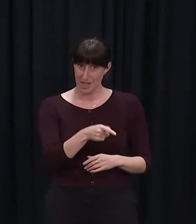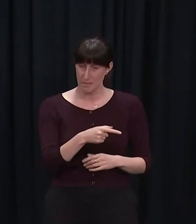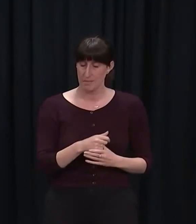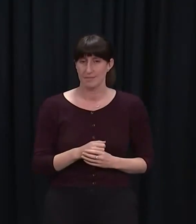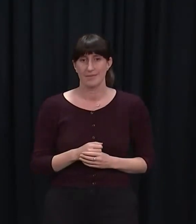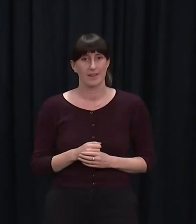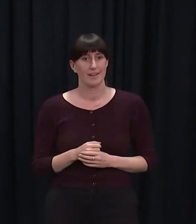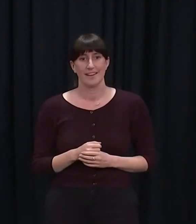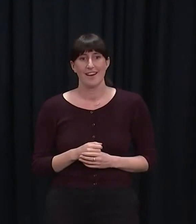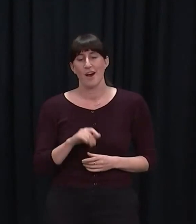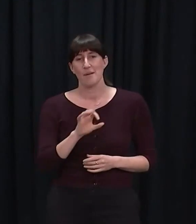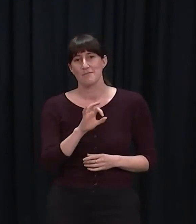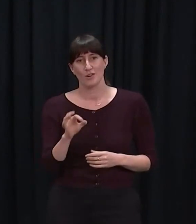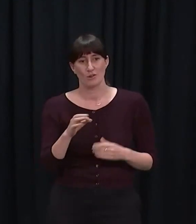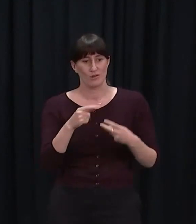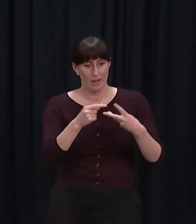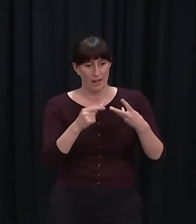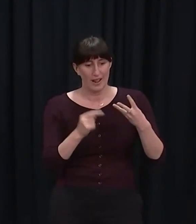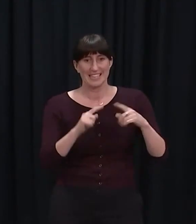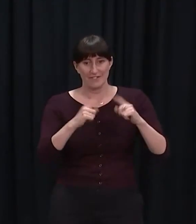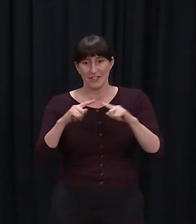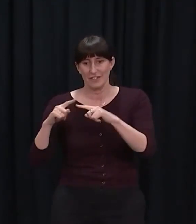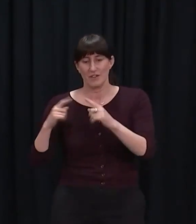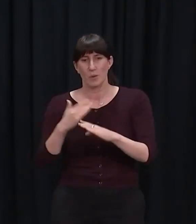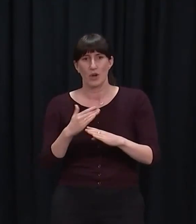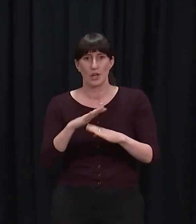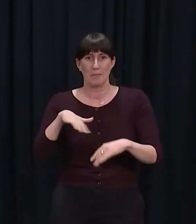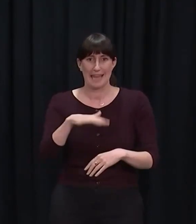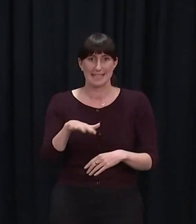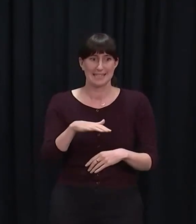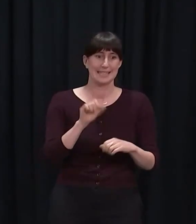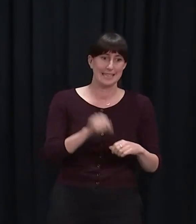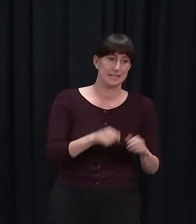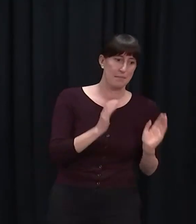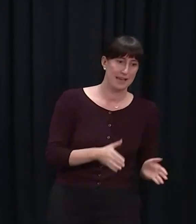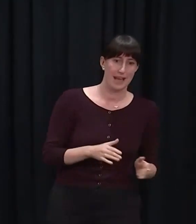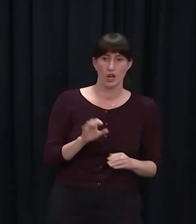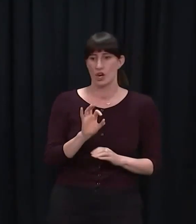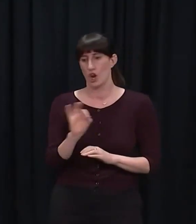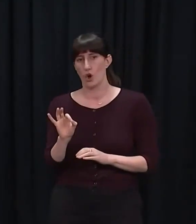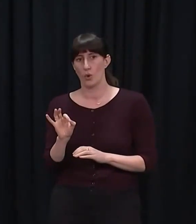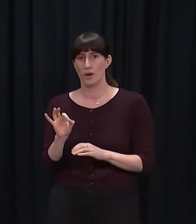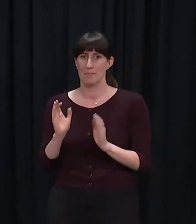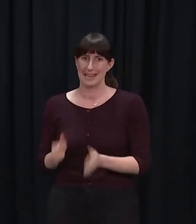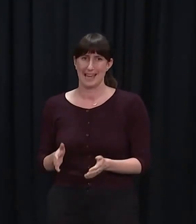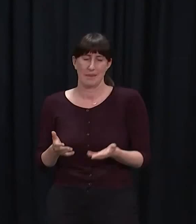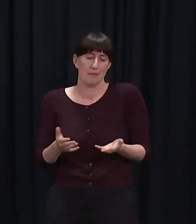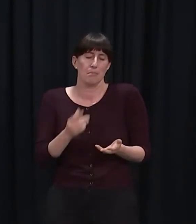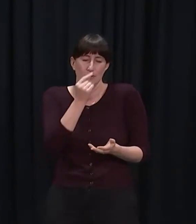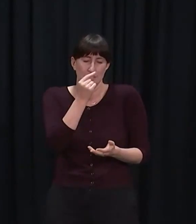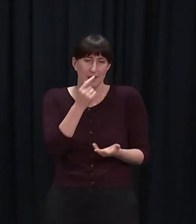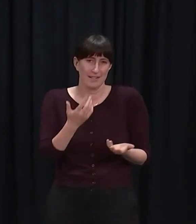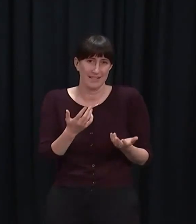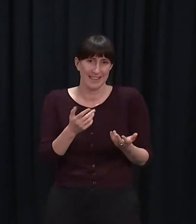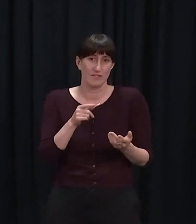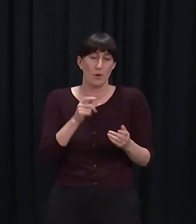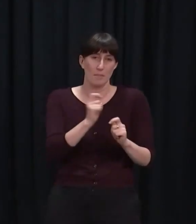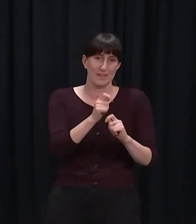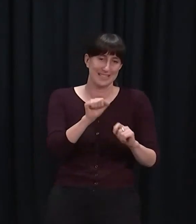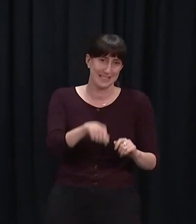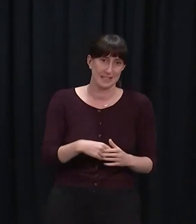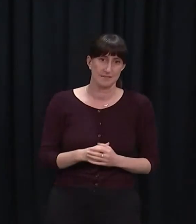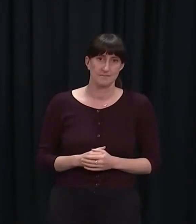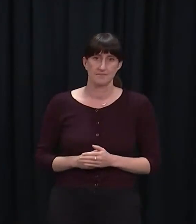but I certainly, in this case, wouldn't rule them in or out. It is certainly a possibility. Yeah. And, Judith Collins